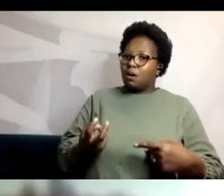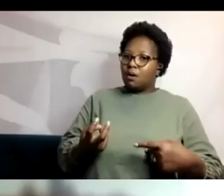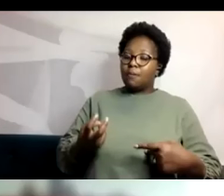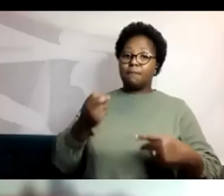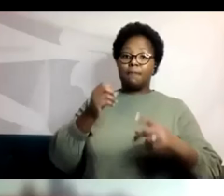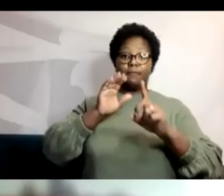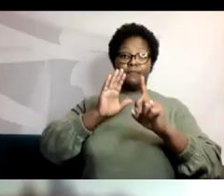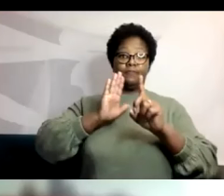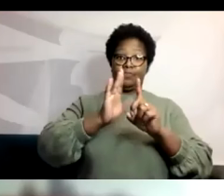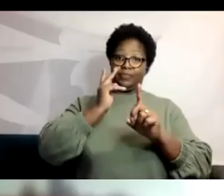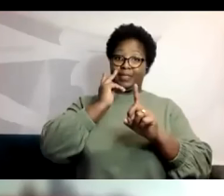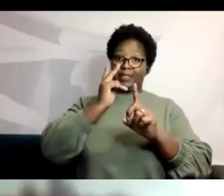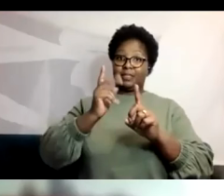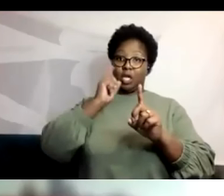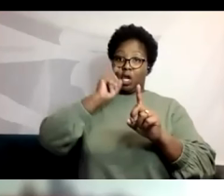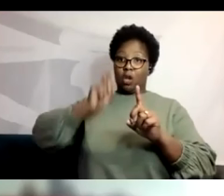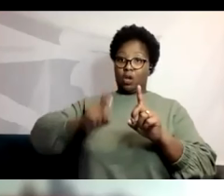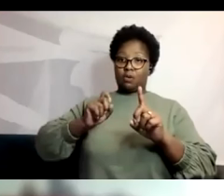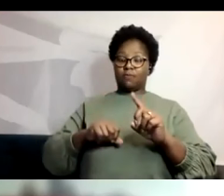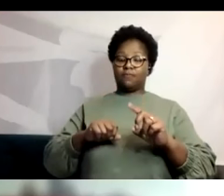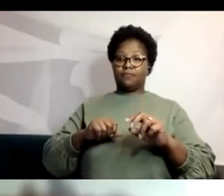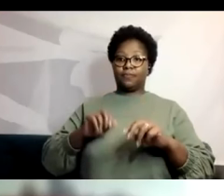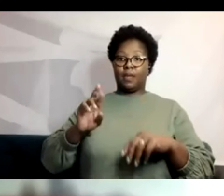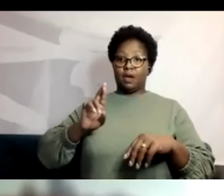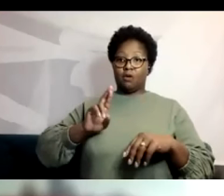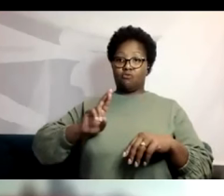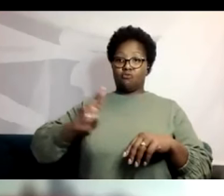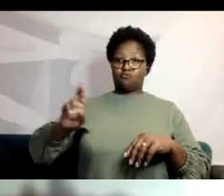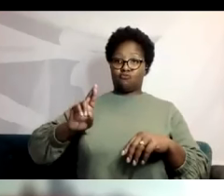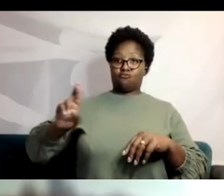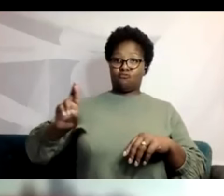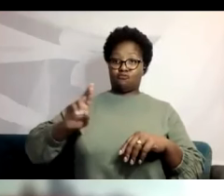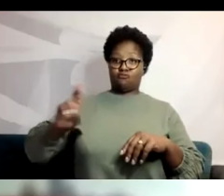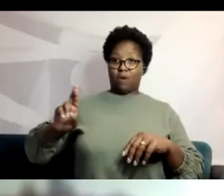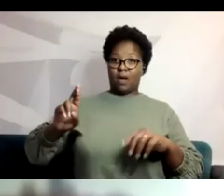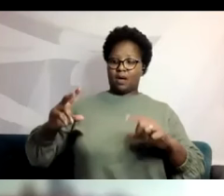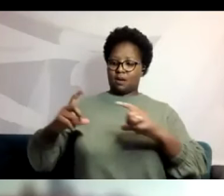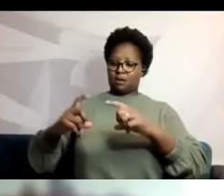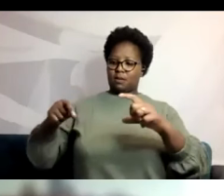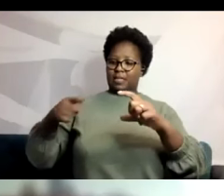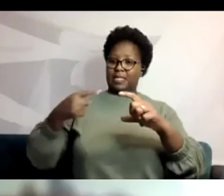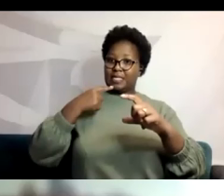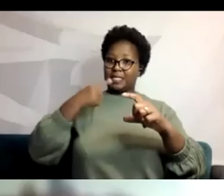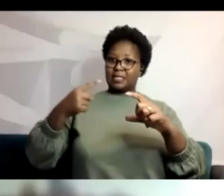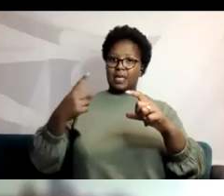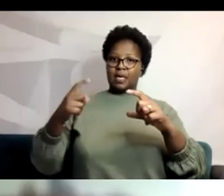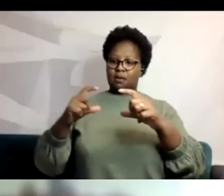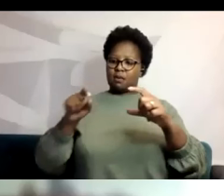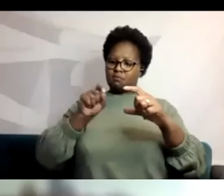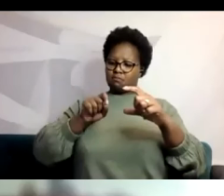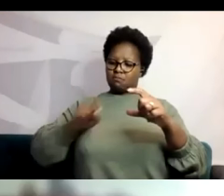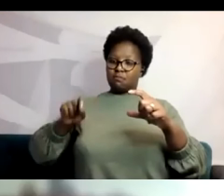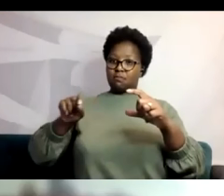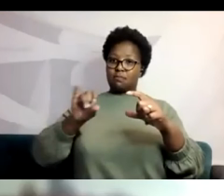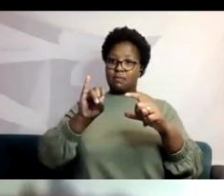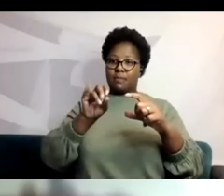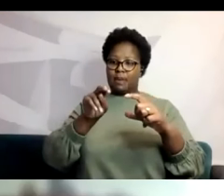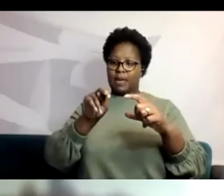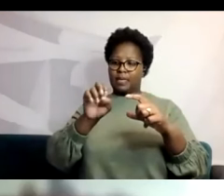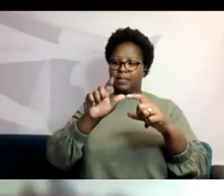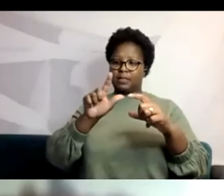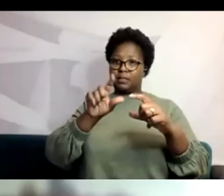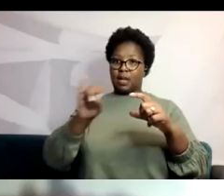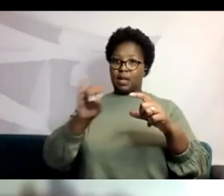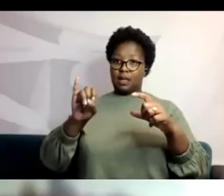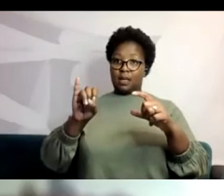the right side of that keyboard, she uses what are called IntelliKeys. She doesn't use the mouse, but she